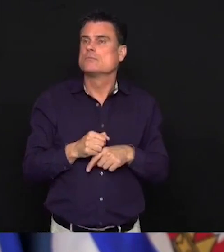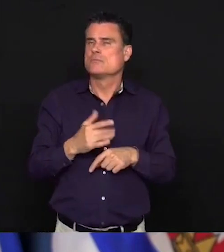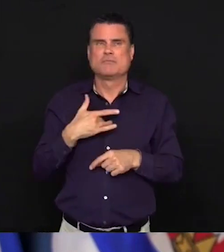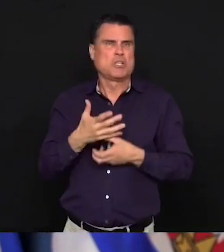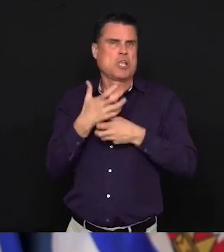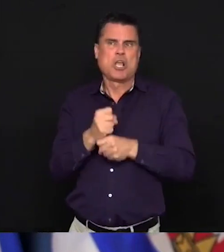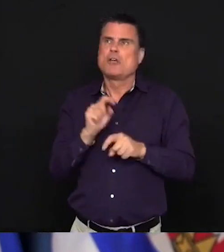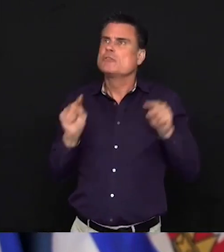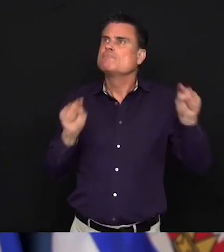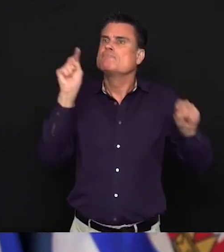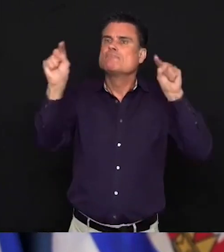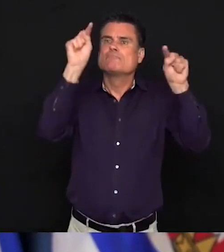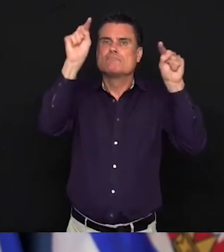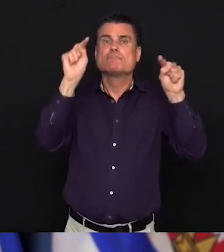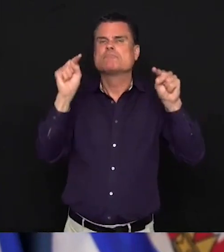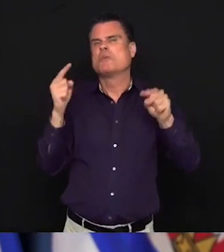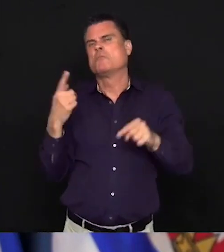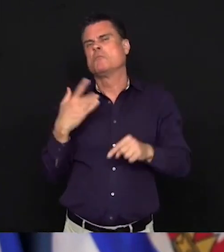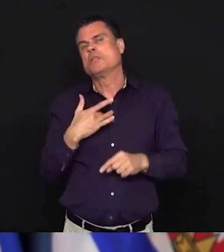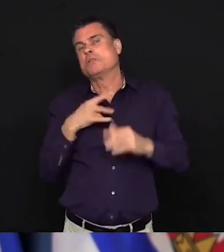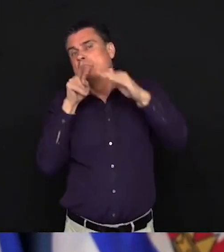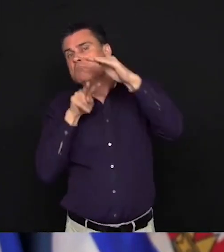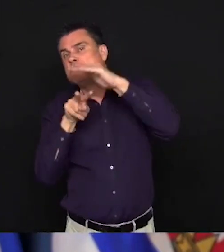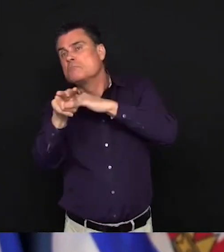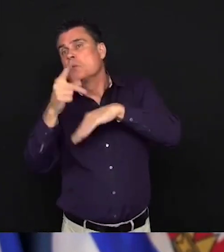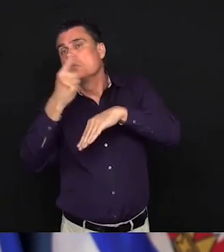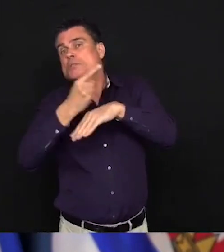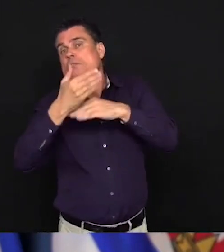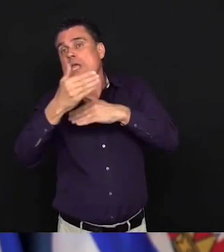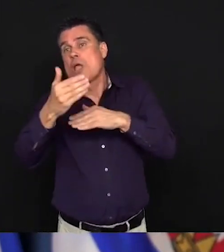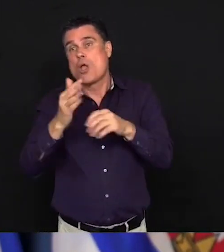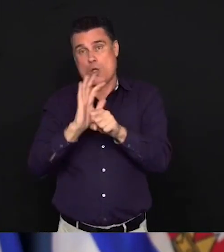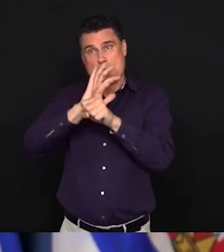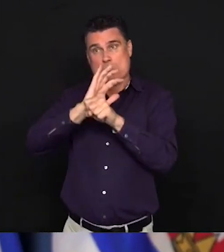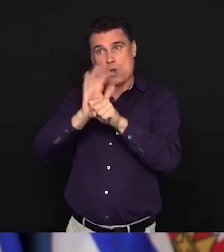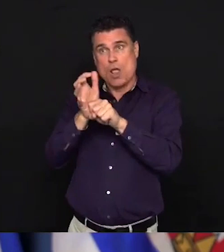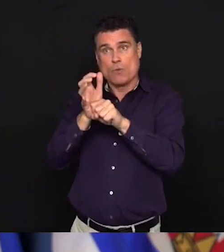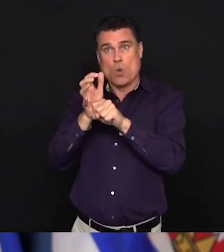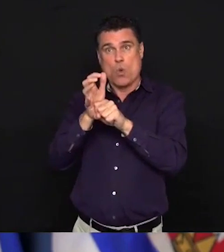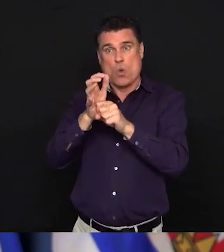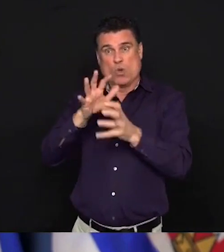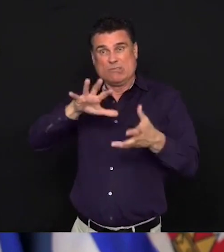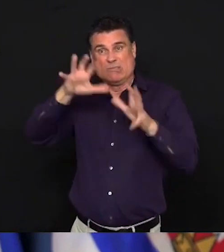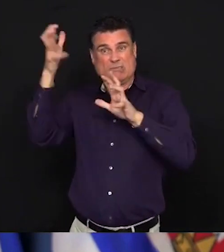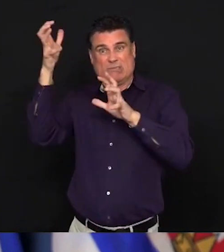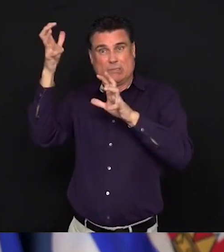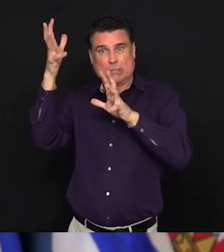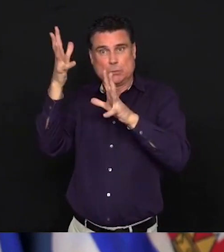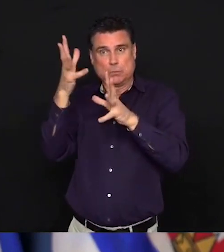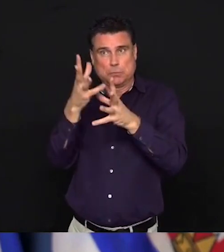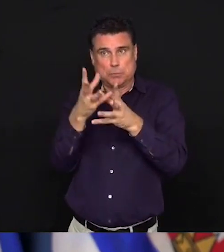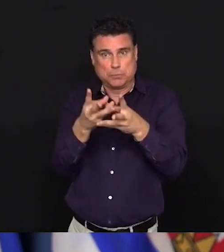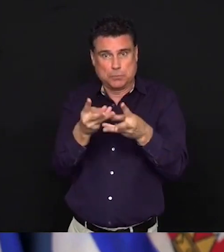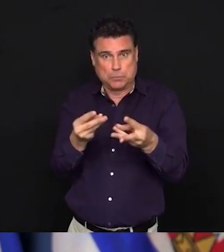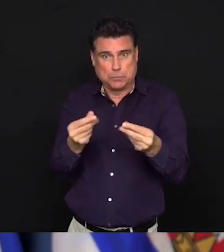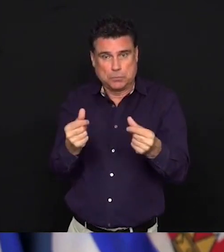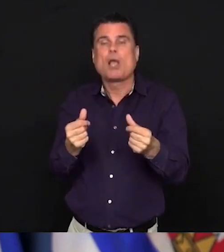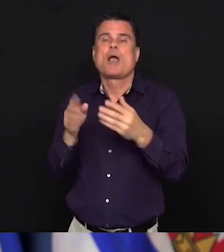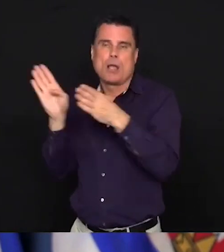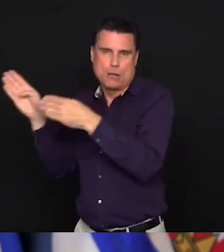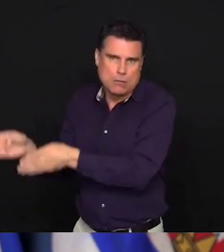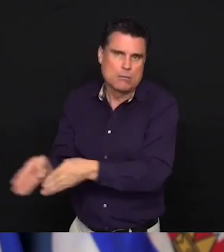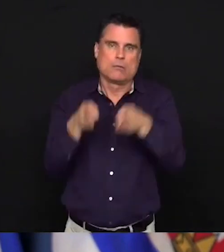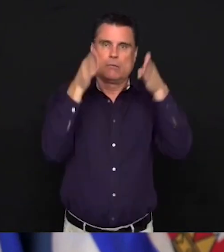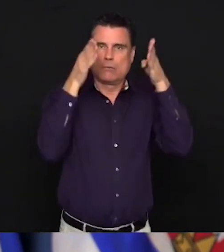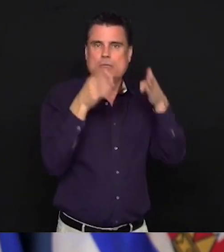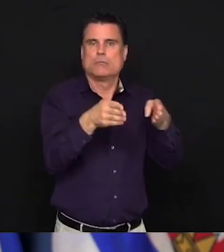can refocus our efforts on moving to a more value-based approach to forestry rather than volume. When we had pine beetle that we